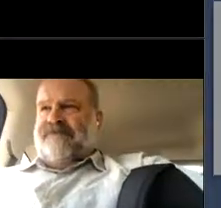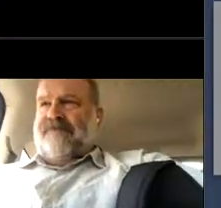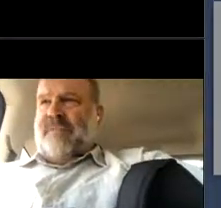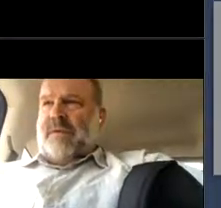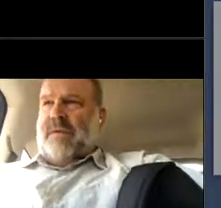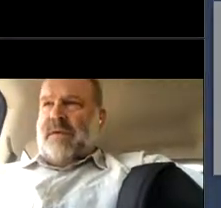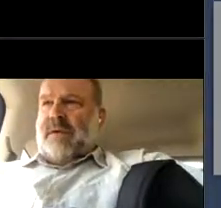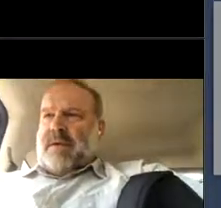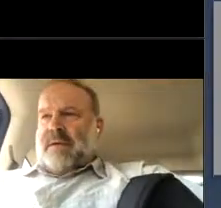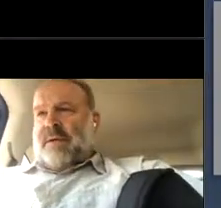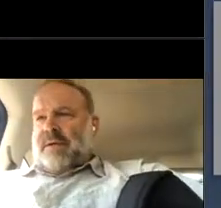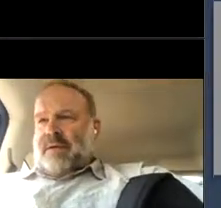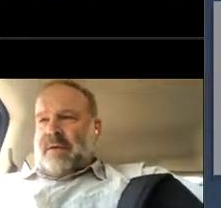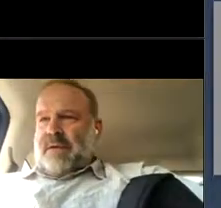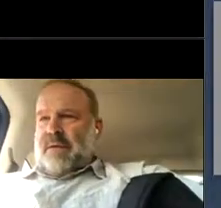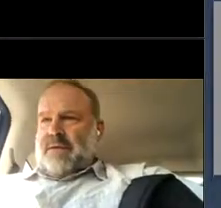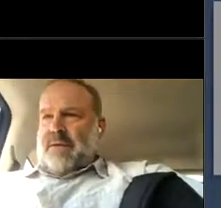can't hear you